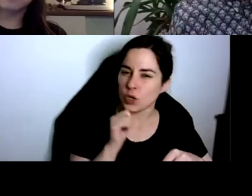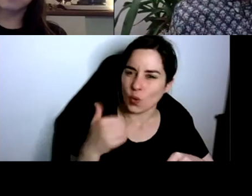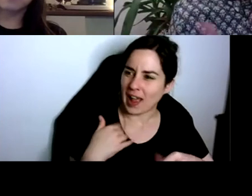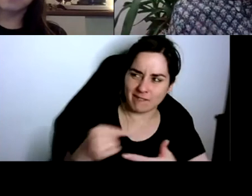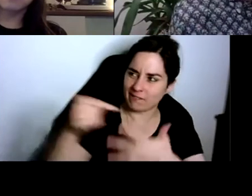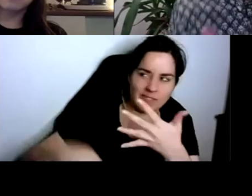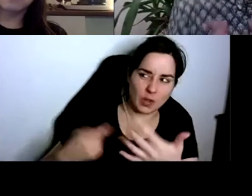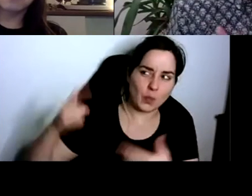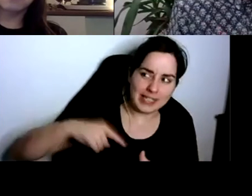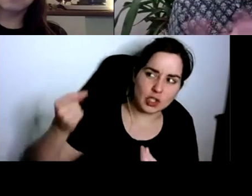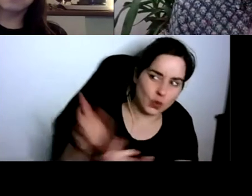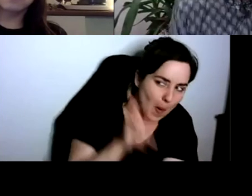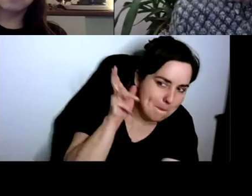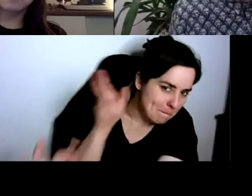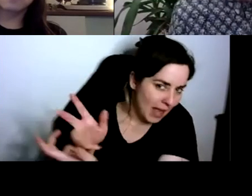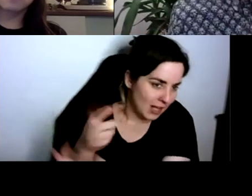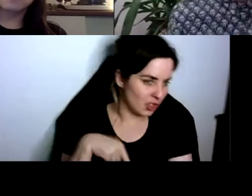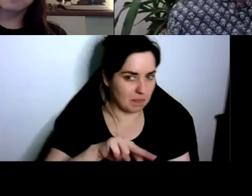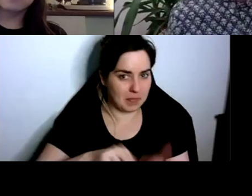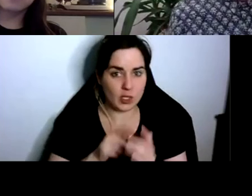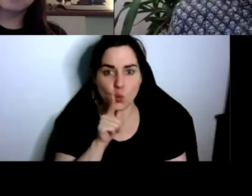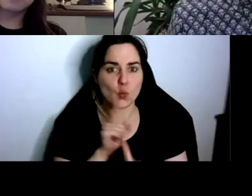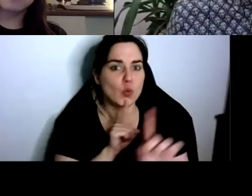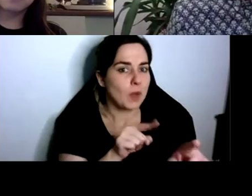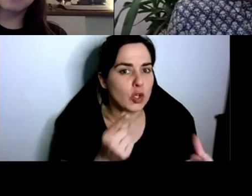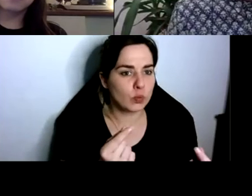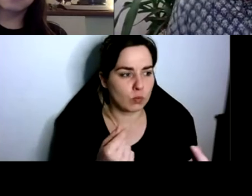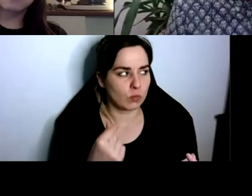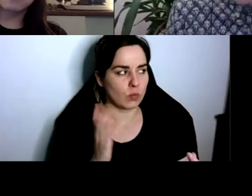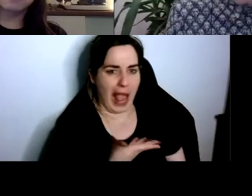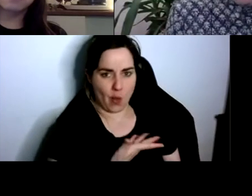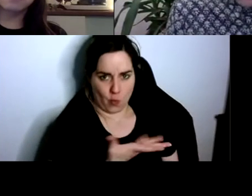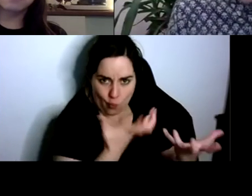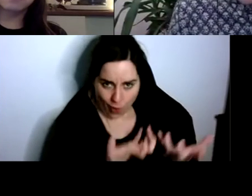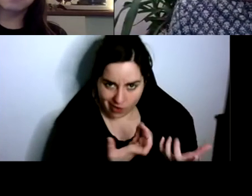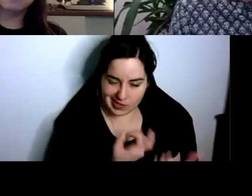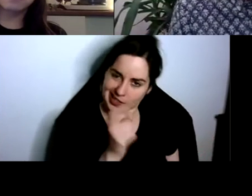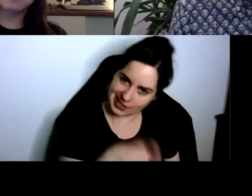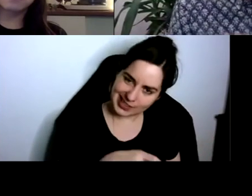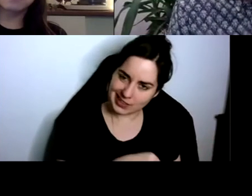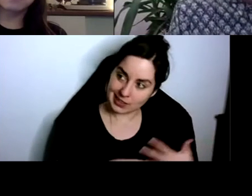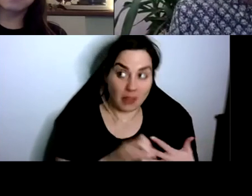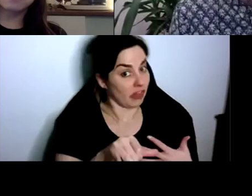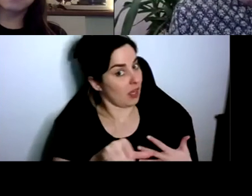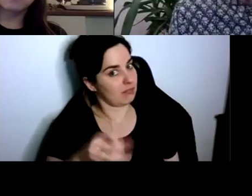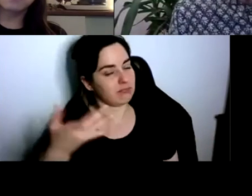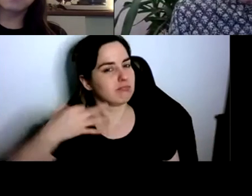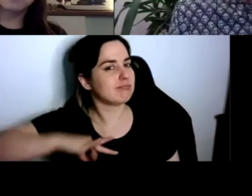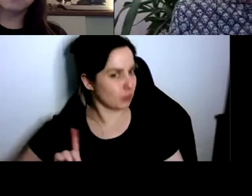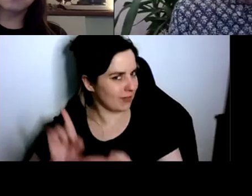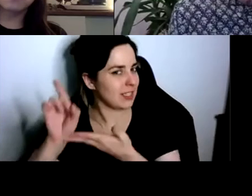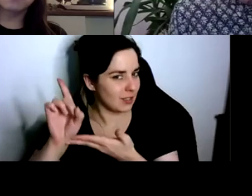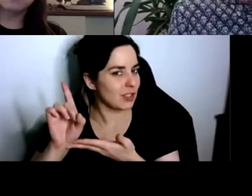whatever we can do whatever we want, basically. But that's a privilege. That is its own privilege, right? We're